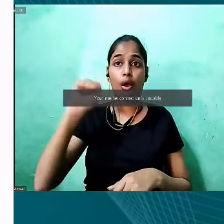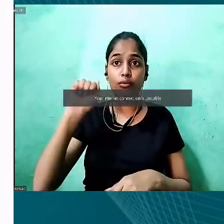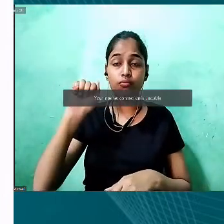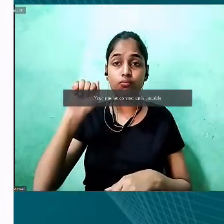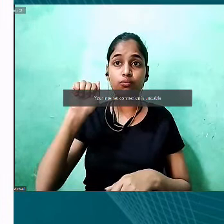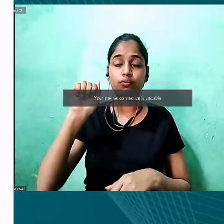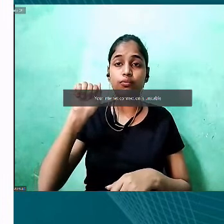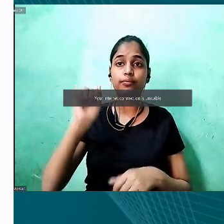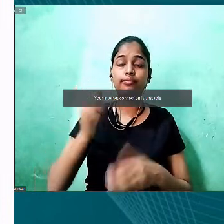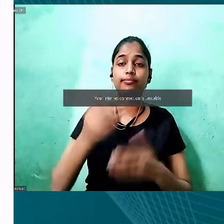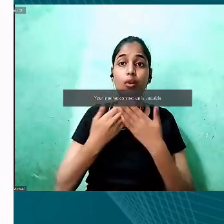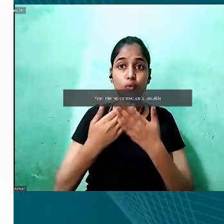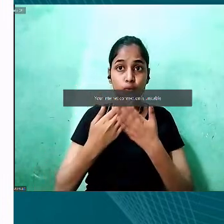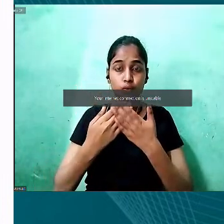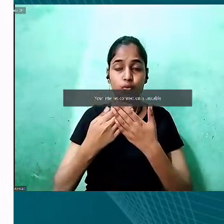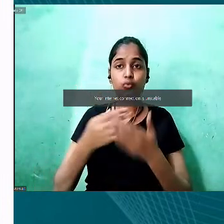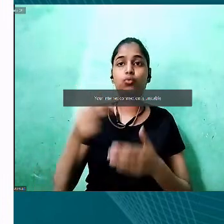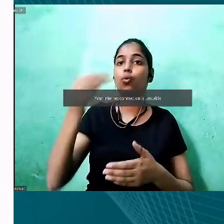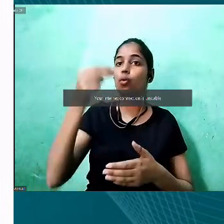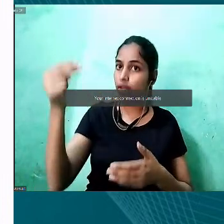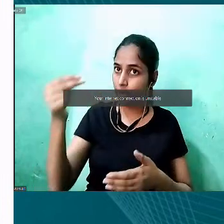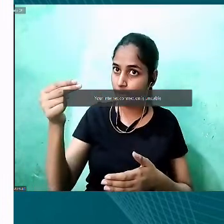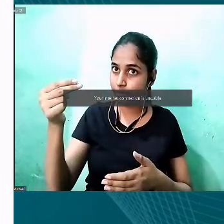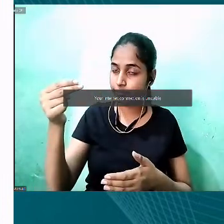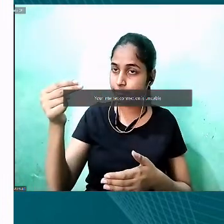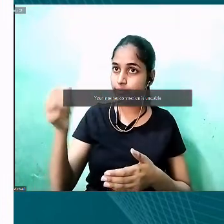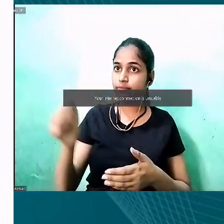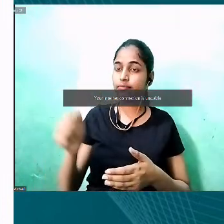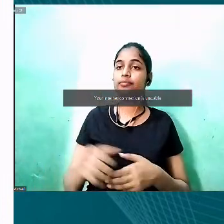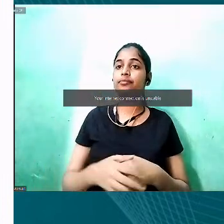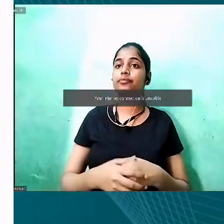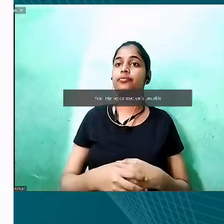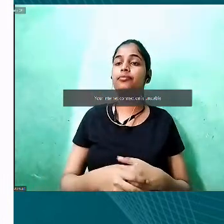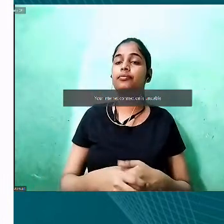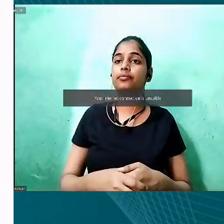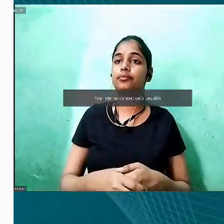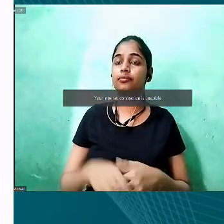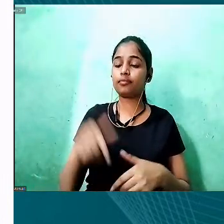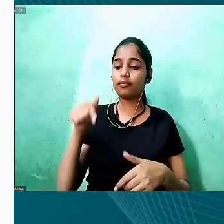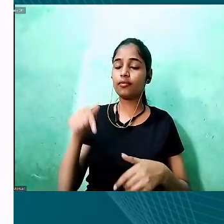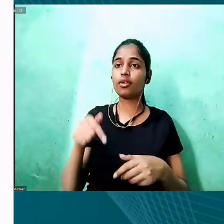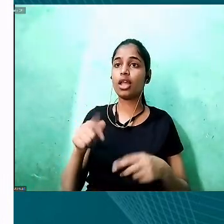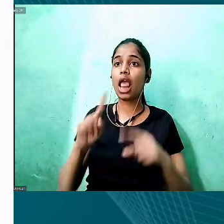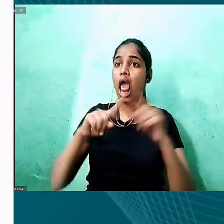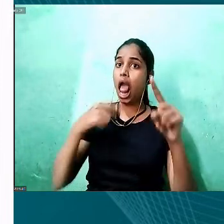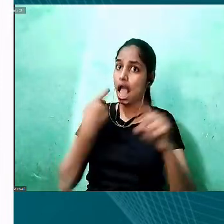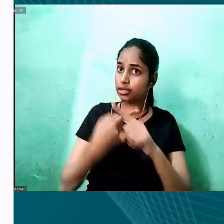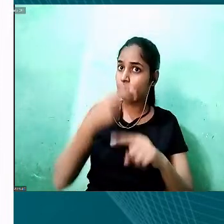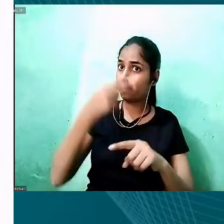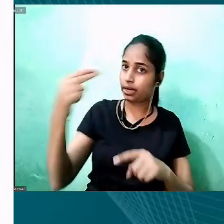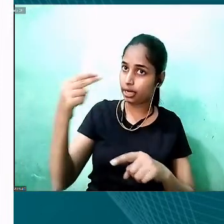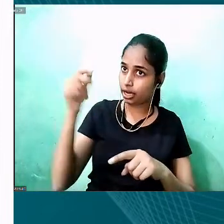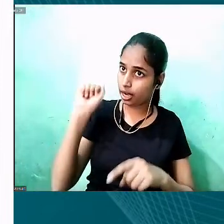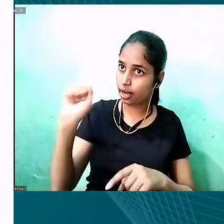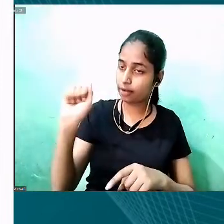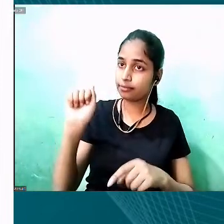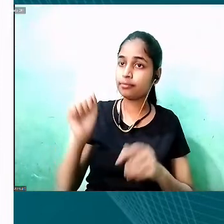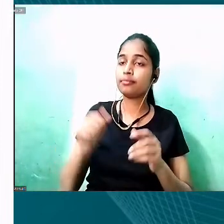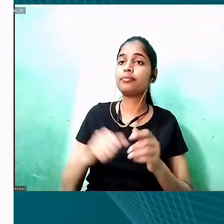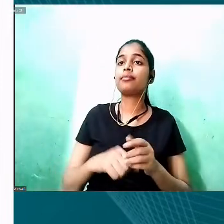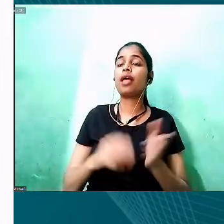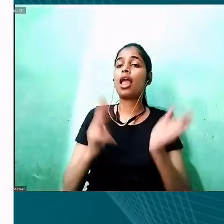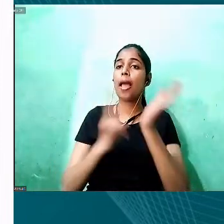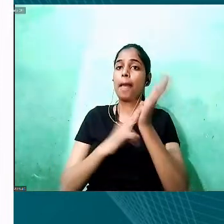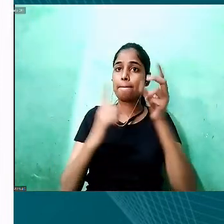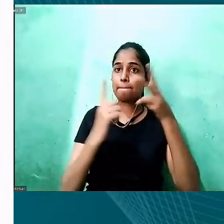and the name of the expert, Meenu Gupta ma'am, and you can also attach a photograph. It's optional, and you can send this and you